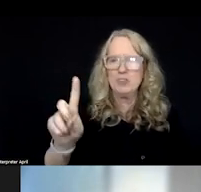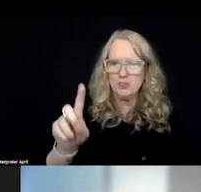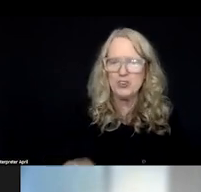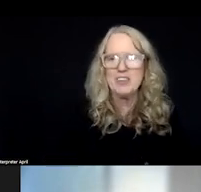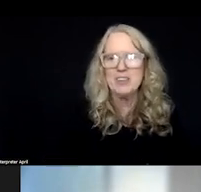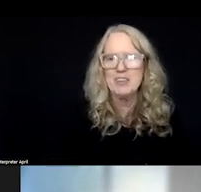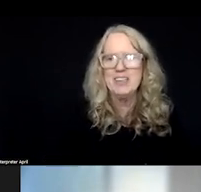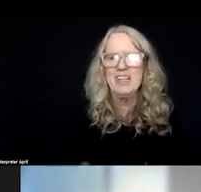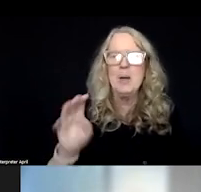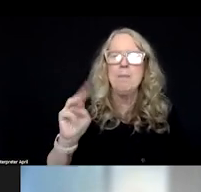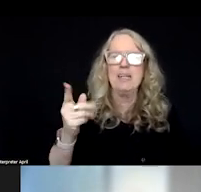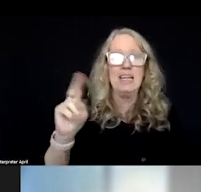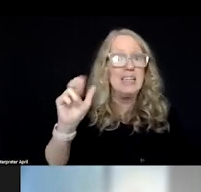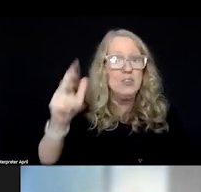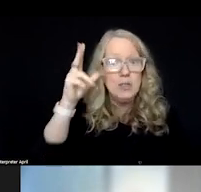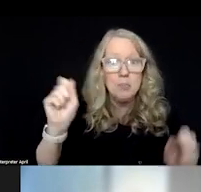Hi, thank you. Can you hear me okay?